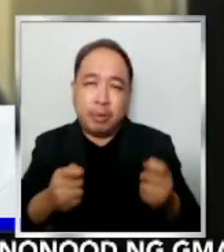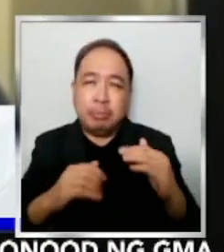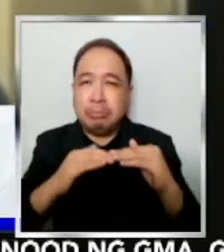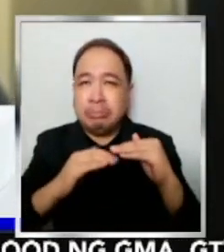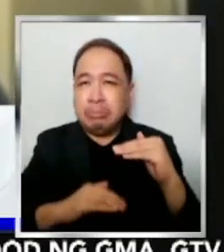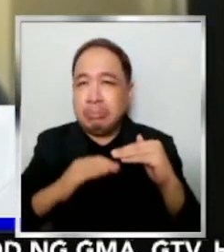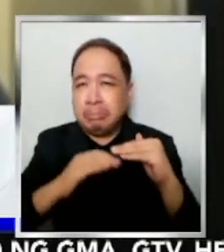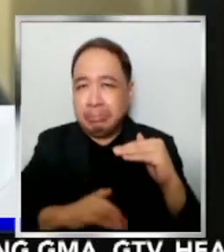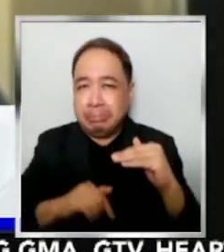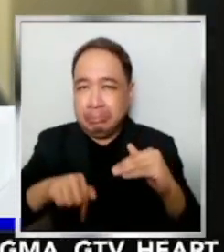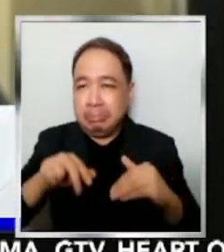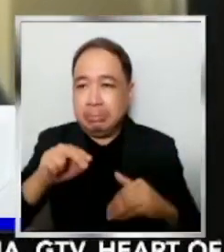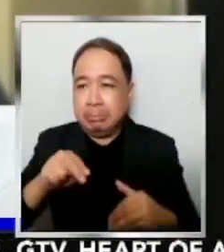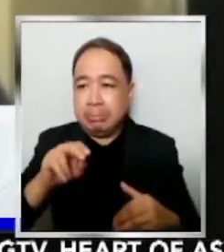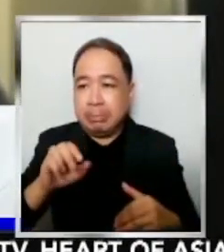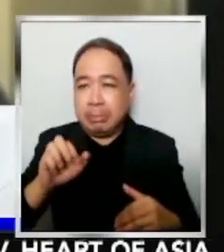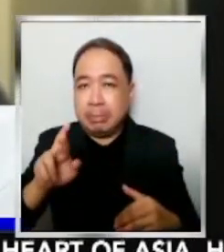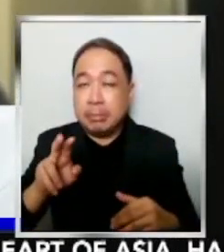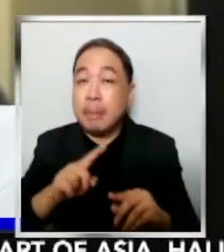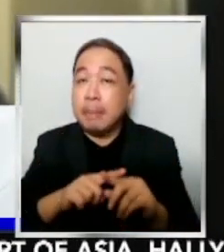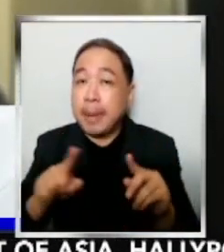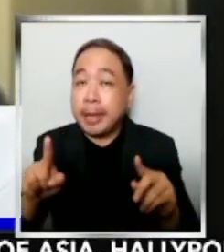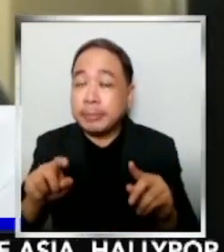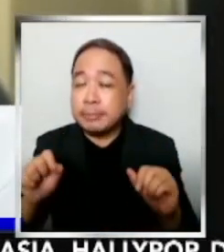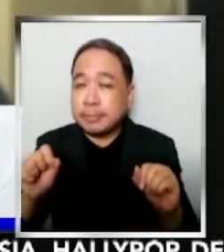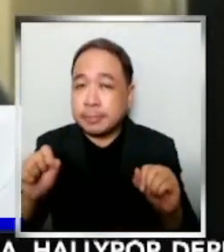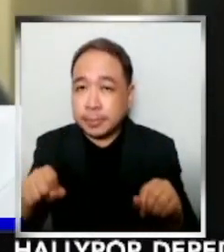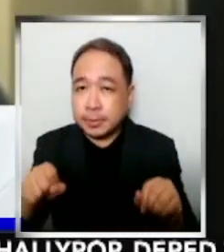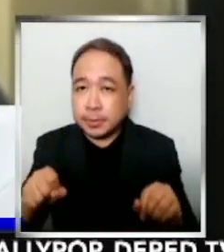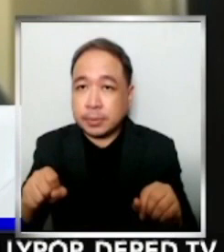a chance that this will